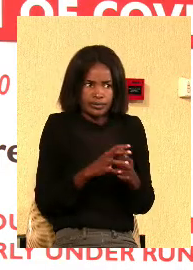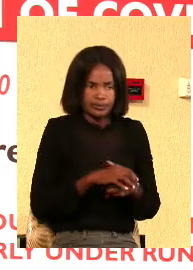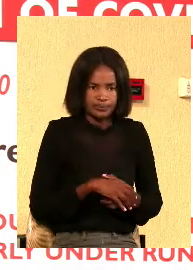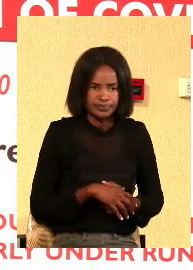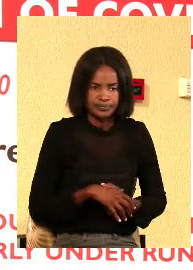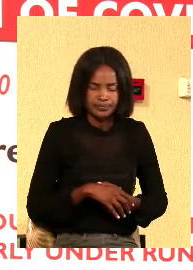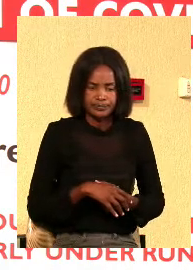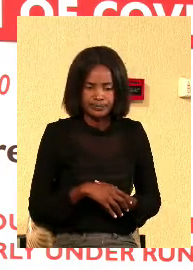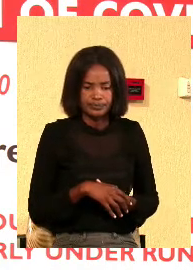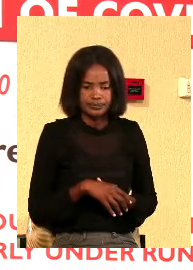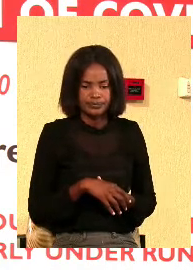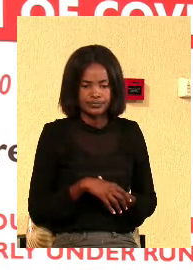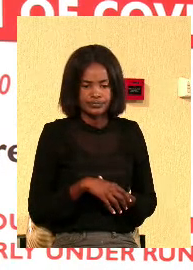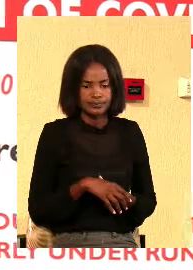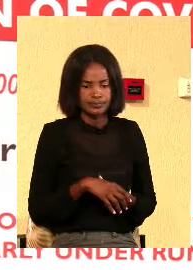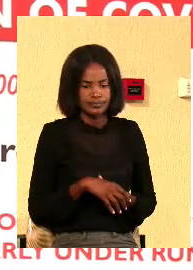And yes?